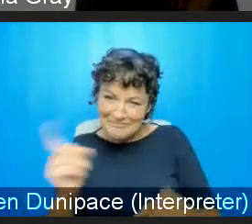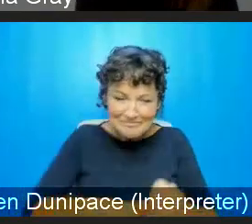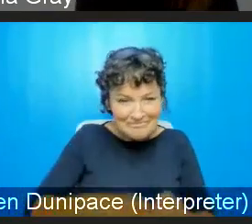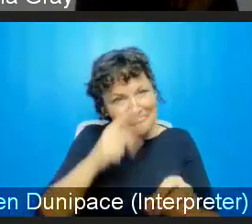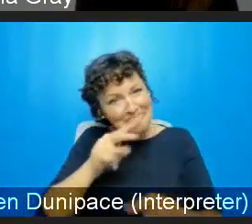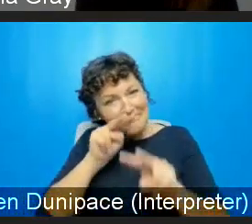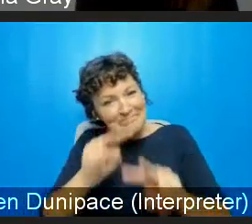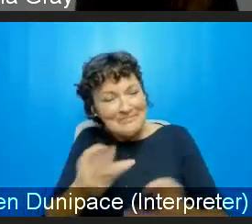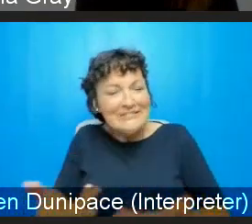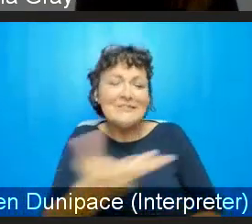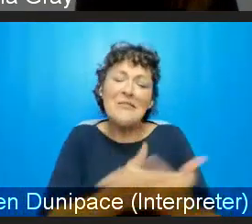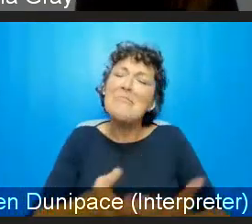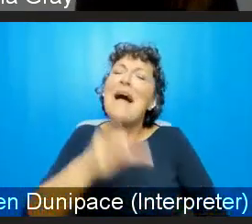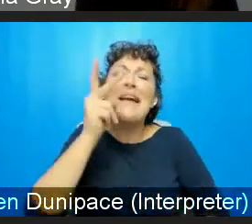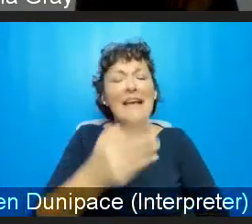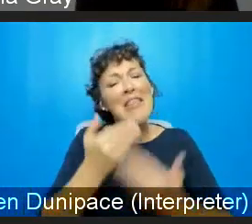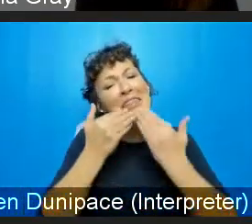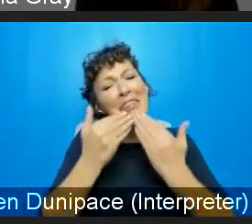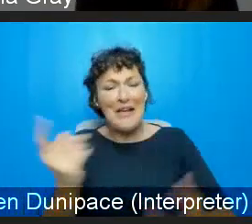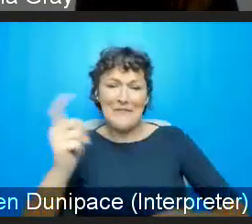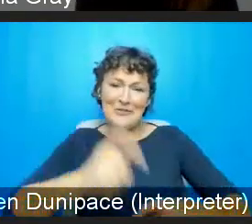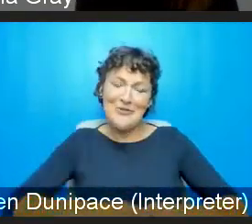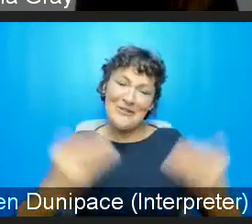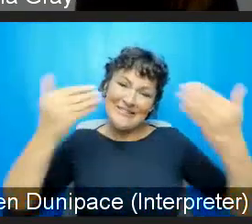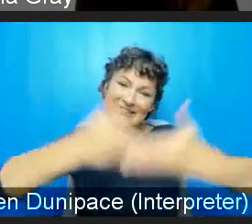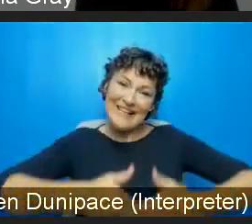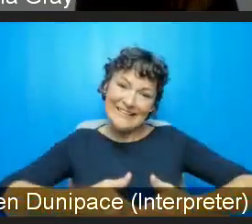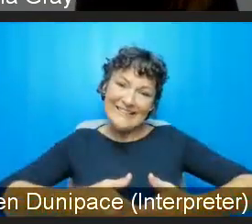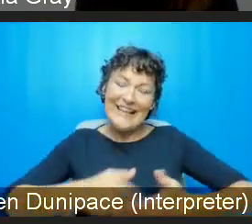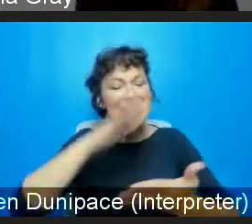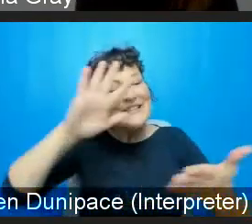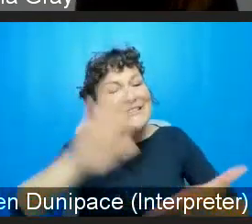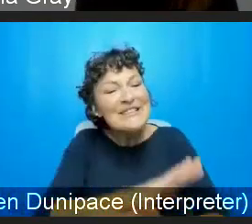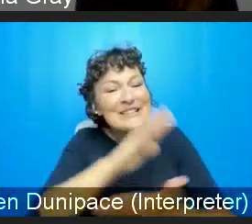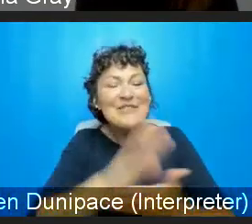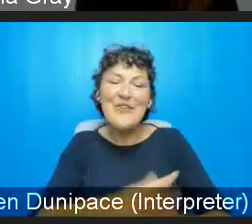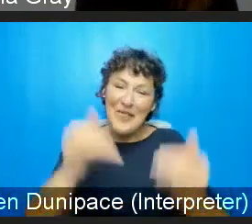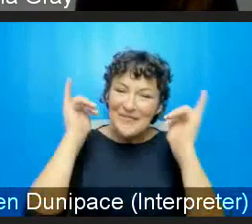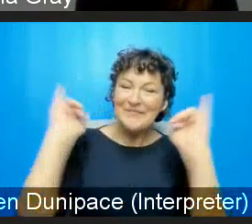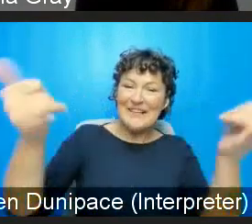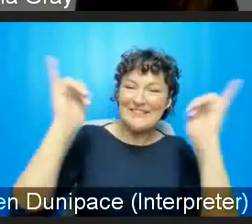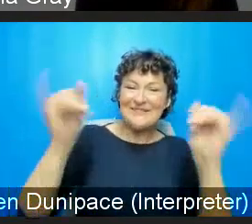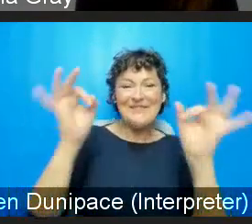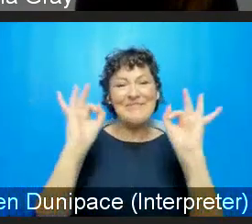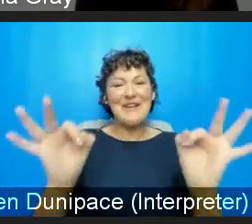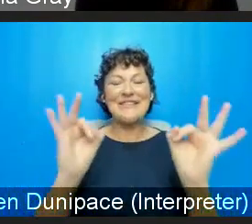But once again, thank you for joining us this evening and enjoy the rest of the Festival of Politics.